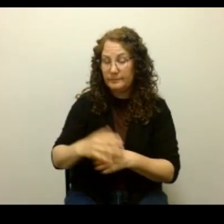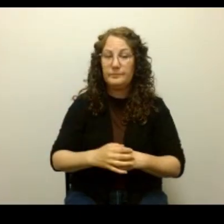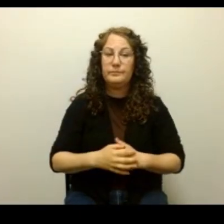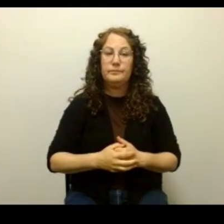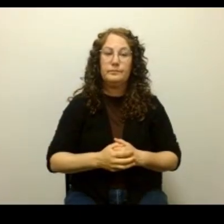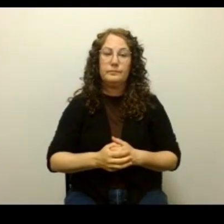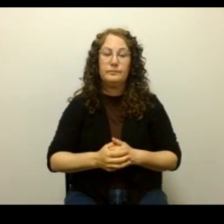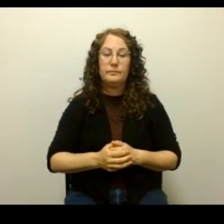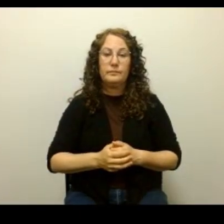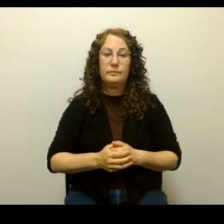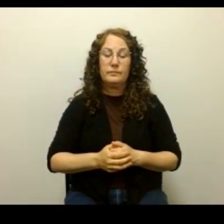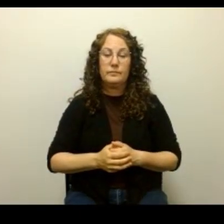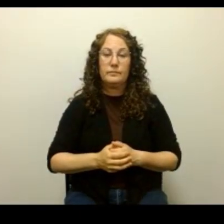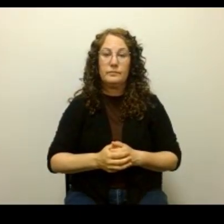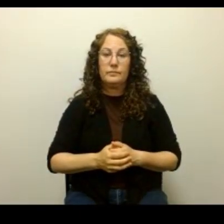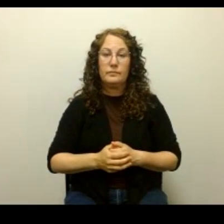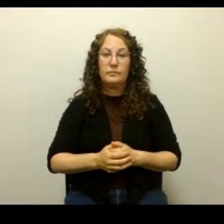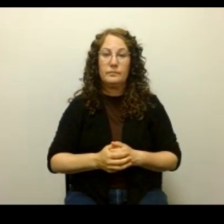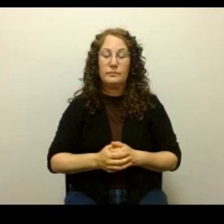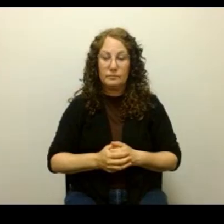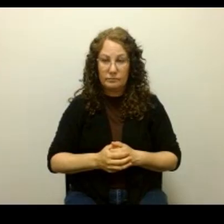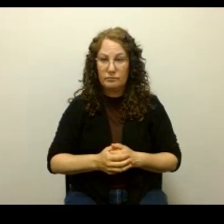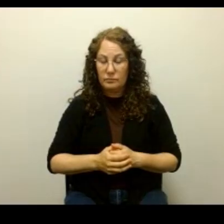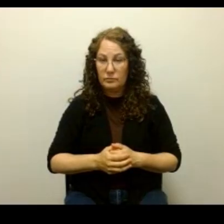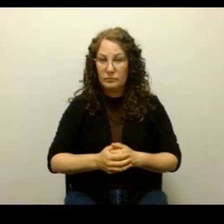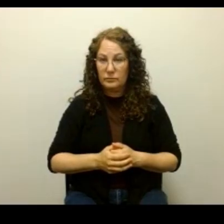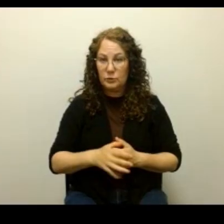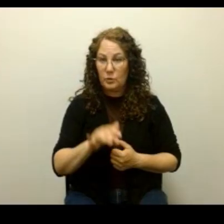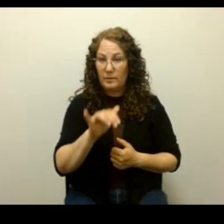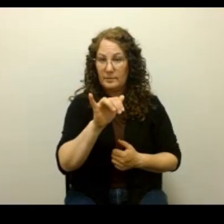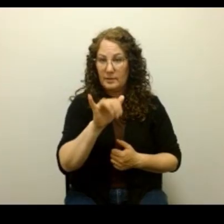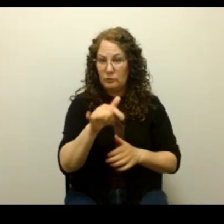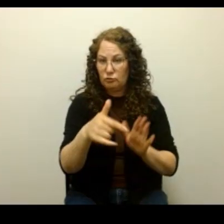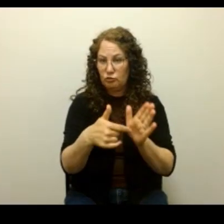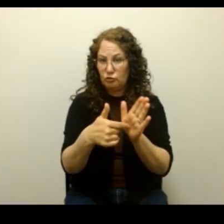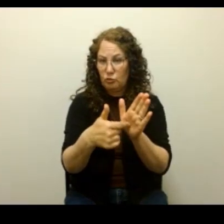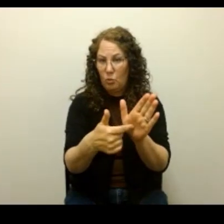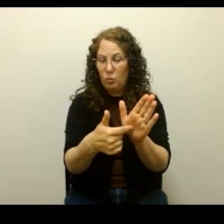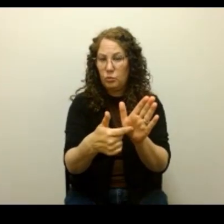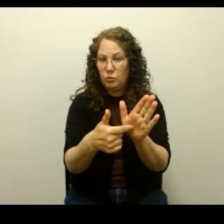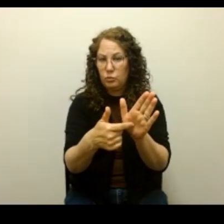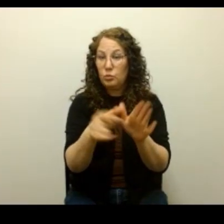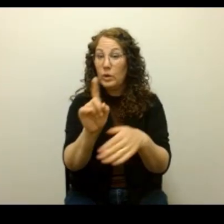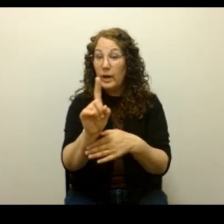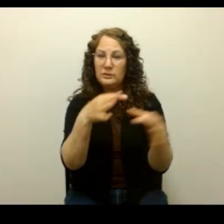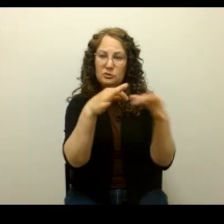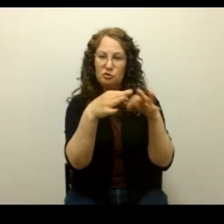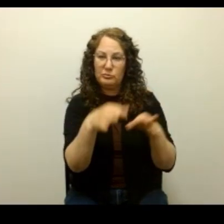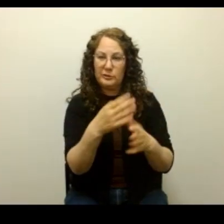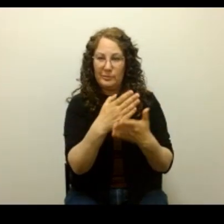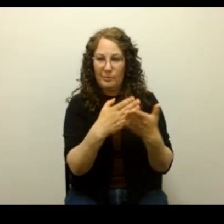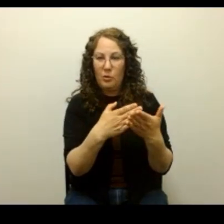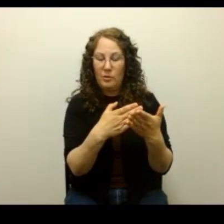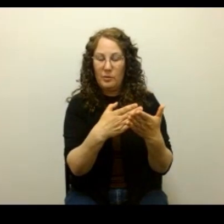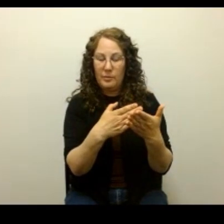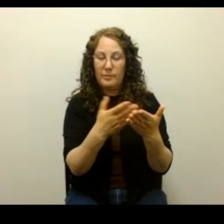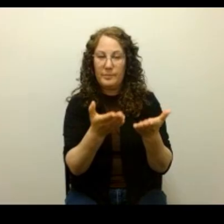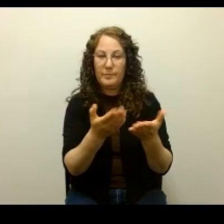have. So that's shown in the description part of the